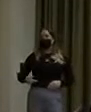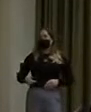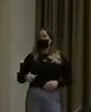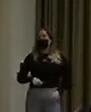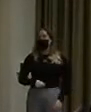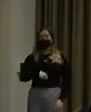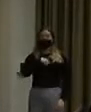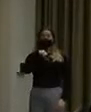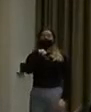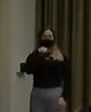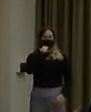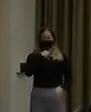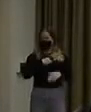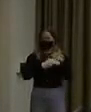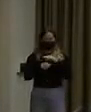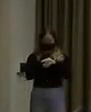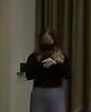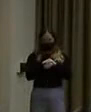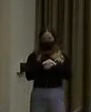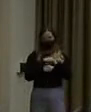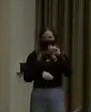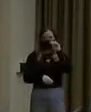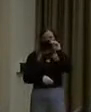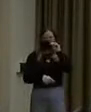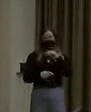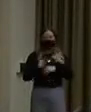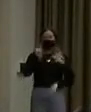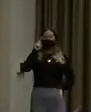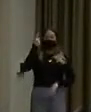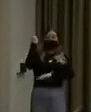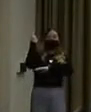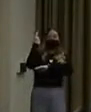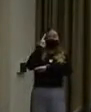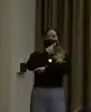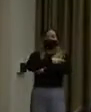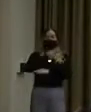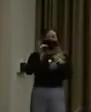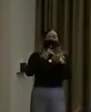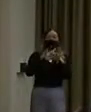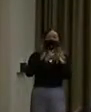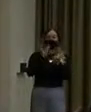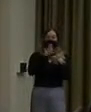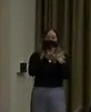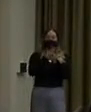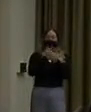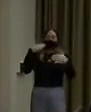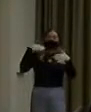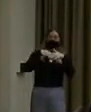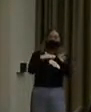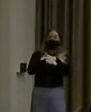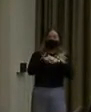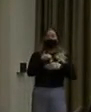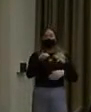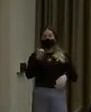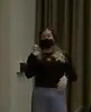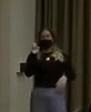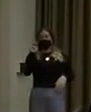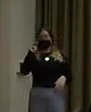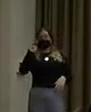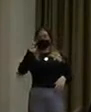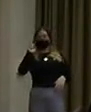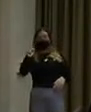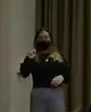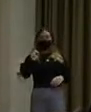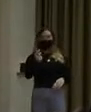not a hidden curriculum. From day one, whether you're in the medical school and you do EMT rounds, you learn